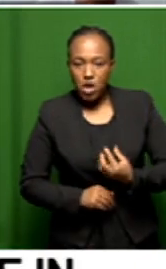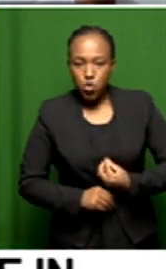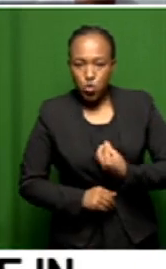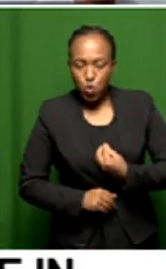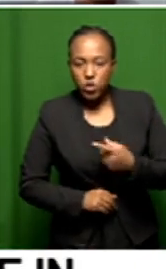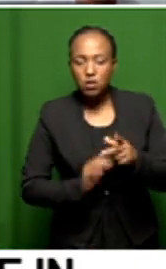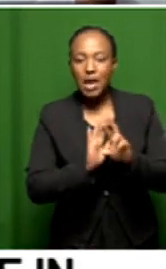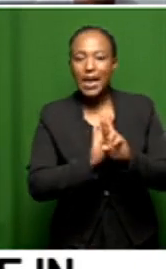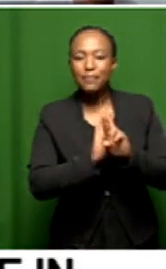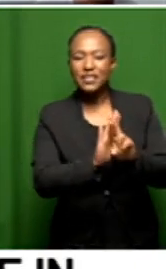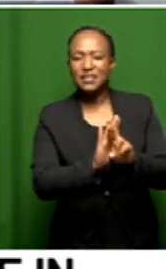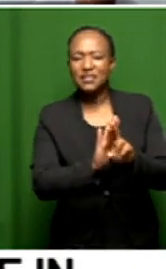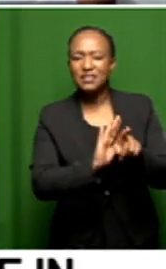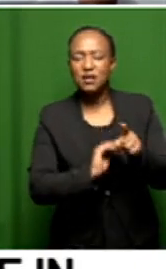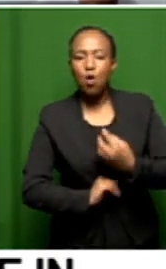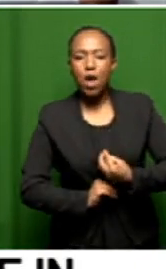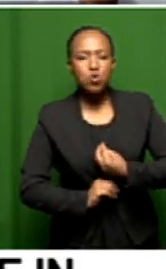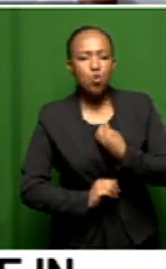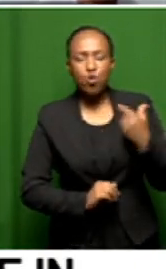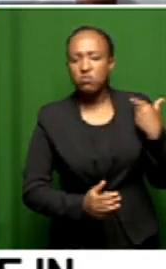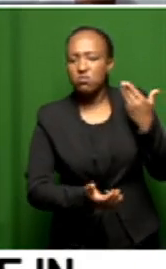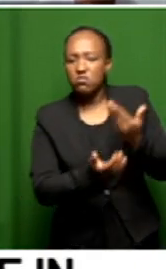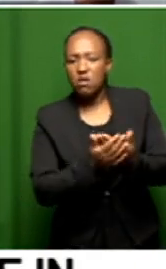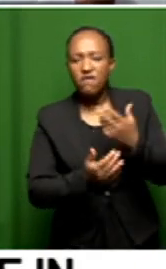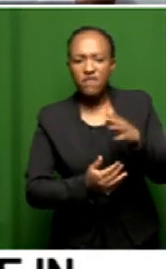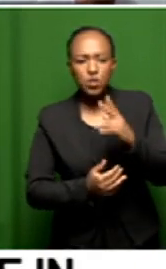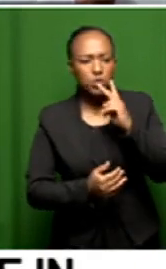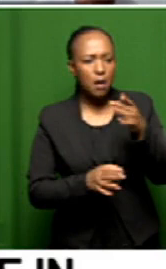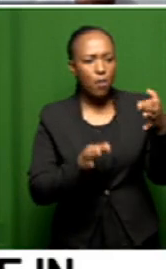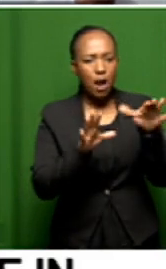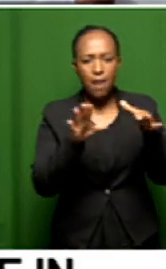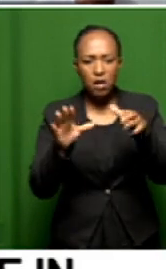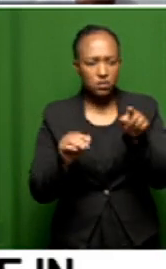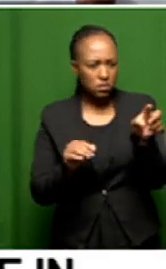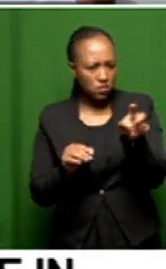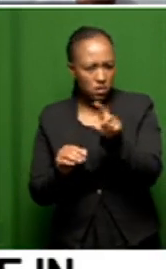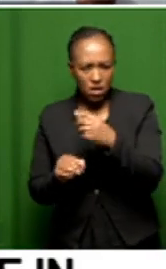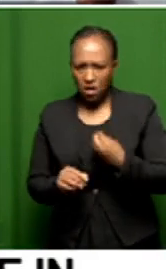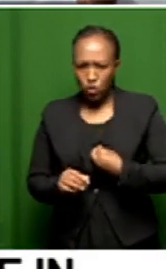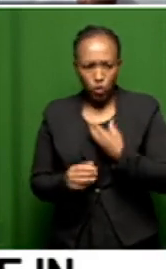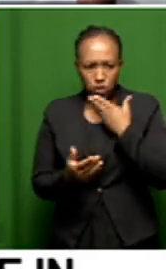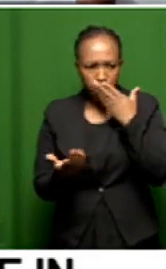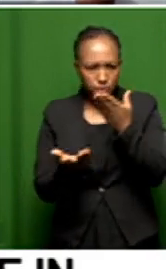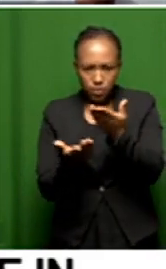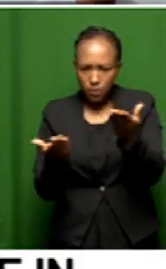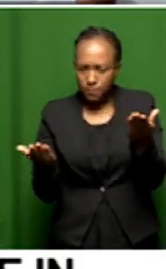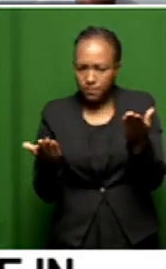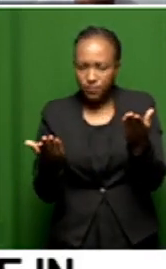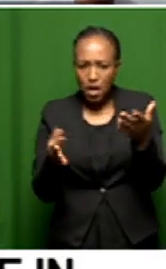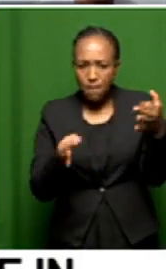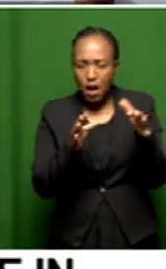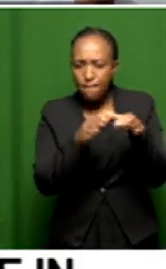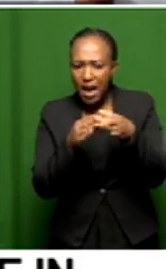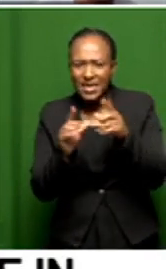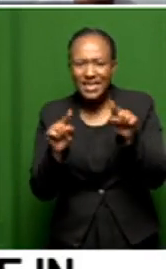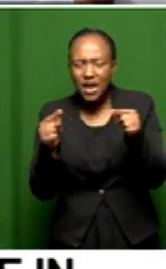been representation. The youth has felt that, when you look at political parties, you do not find the youth. So it's very hard for political parties to make decisions